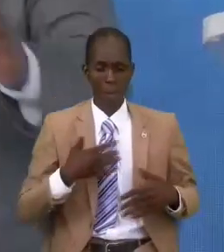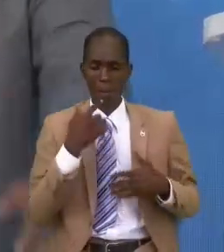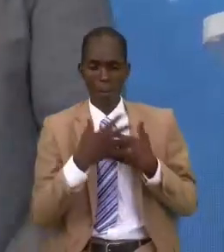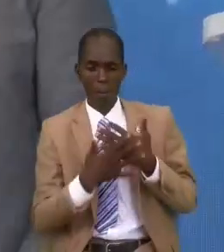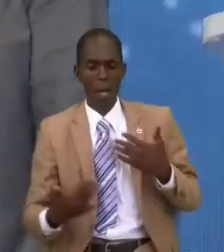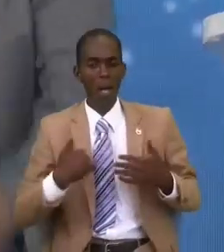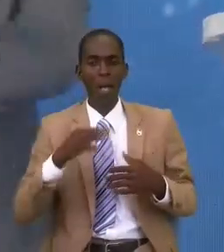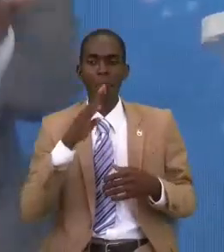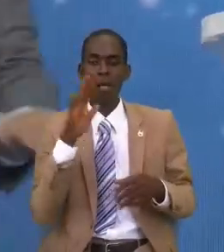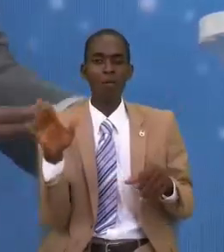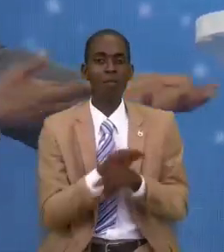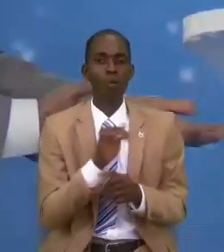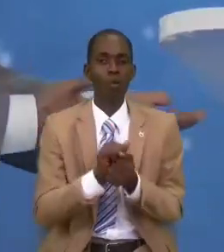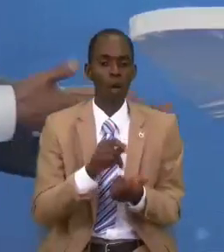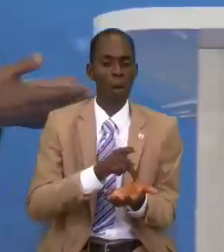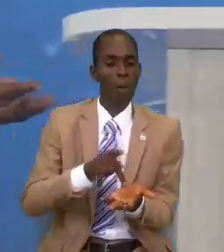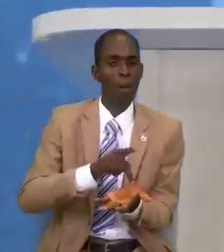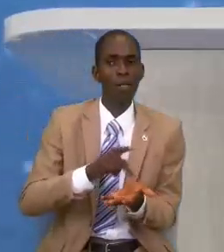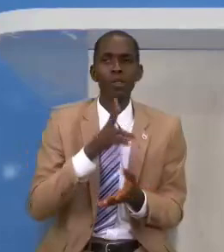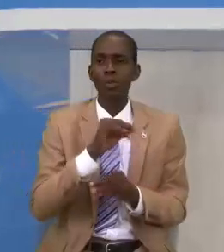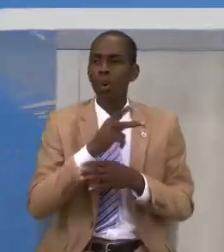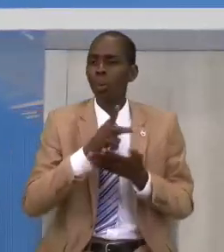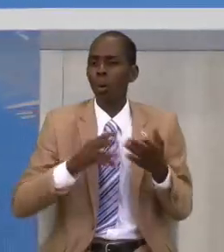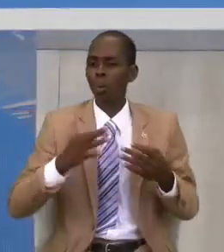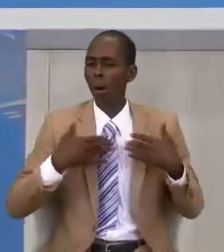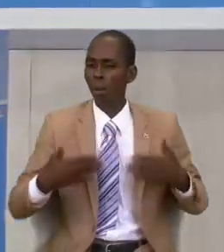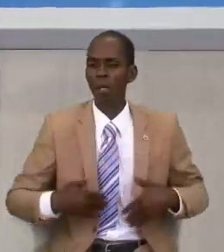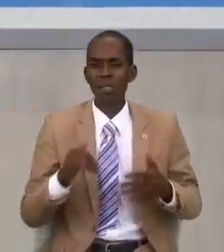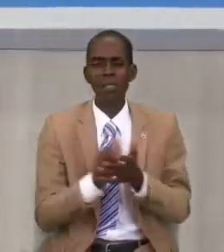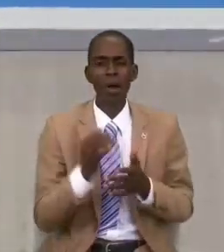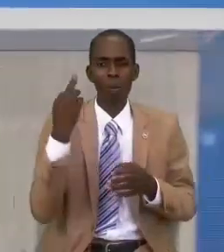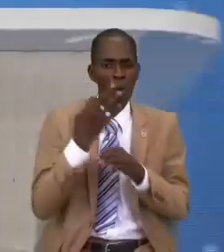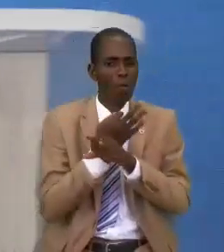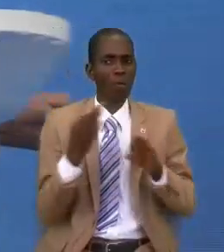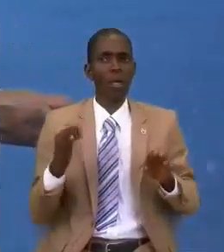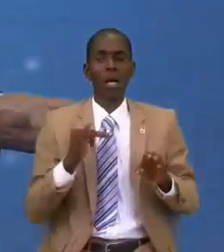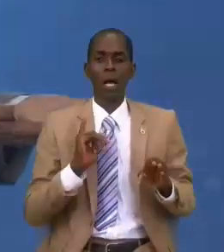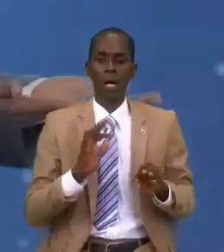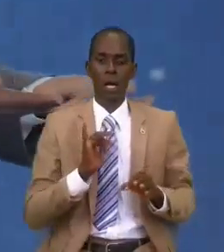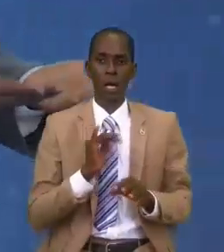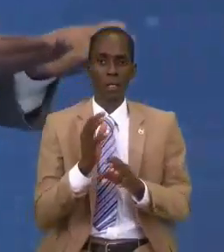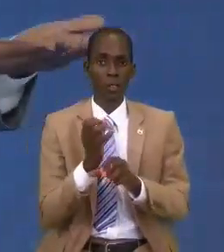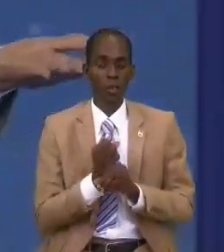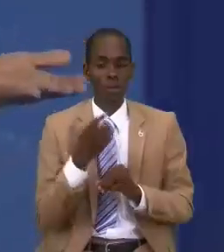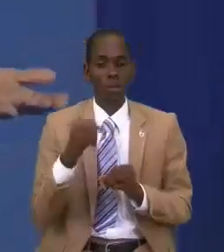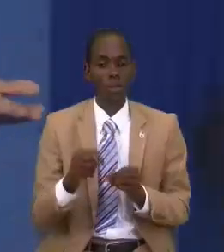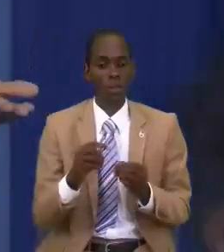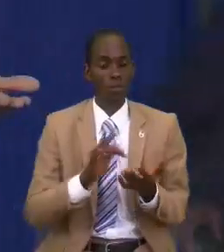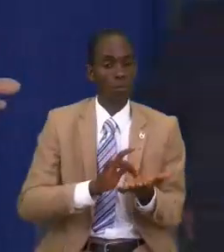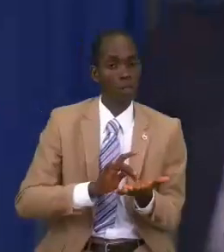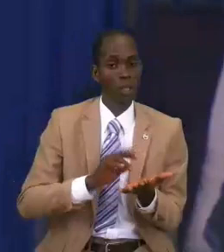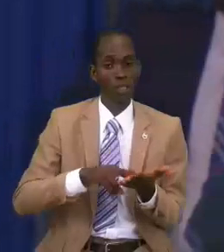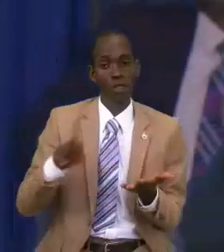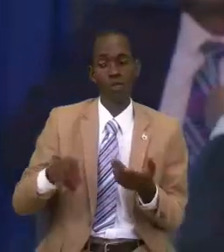body that was free. And then I brought the medical report to my wife and I said, honey, look at